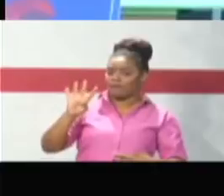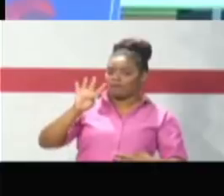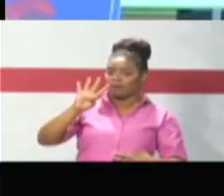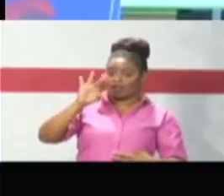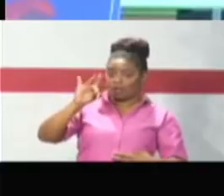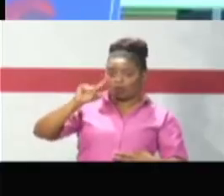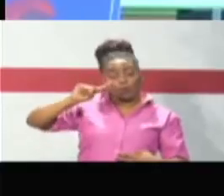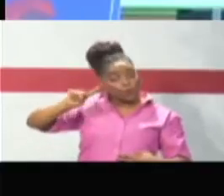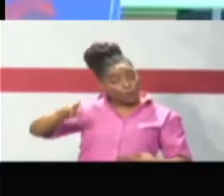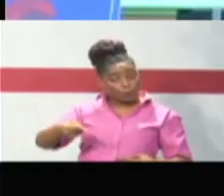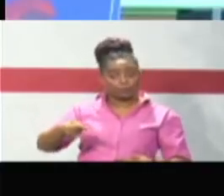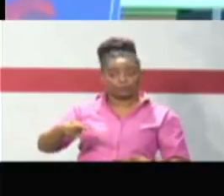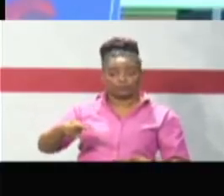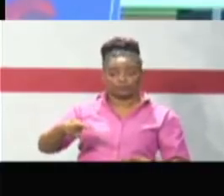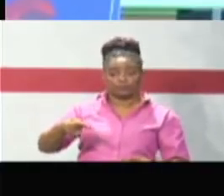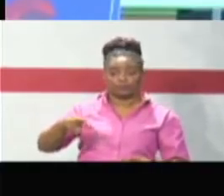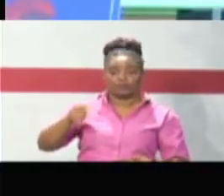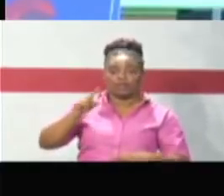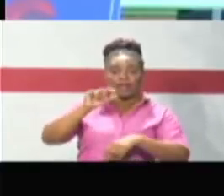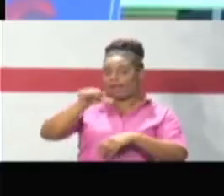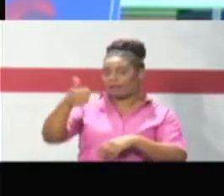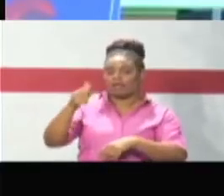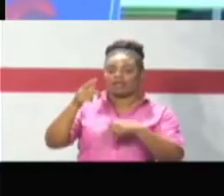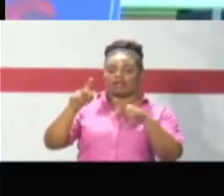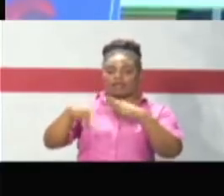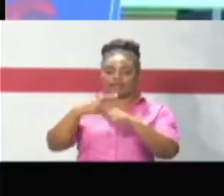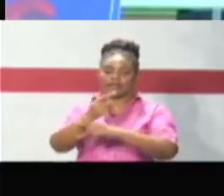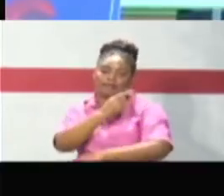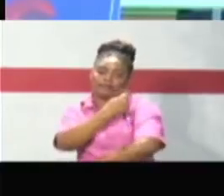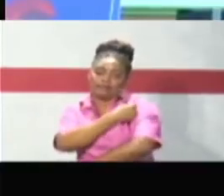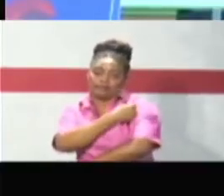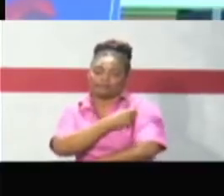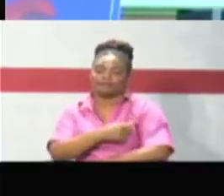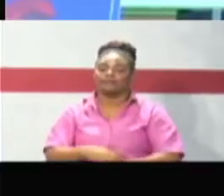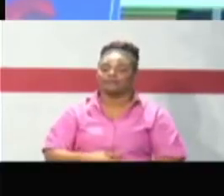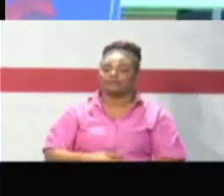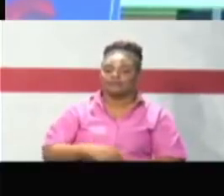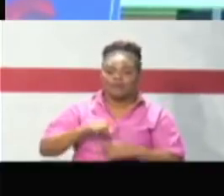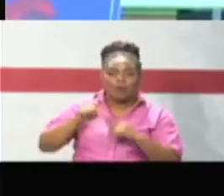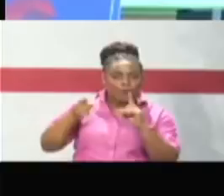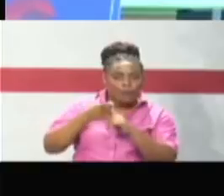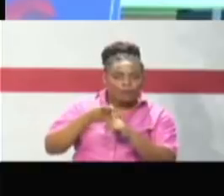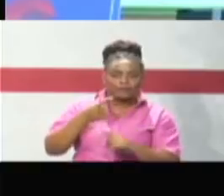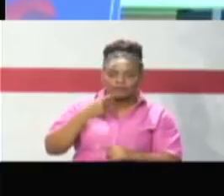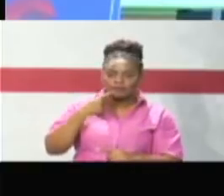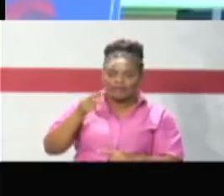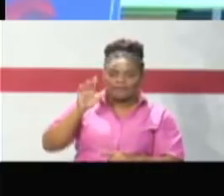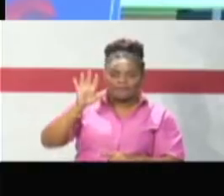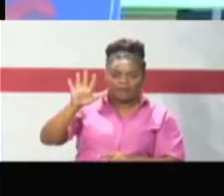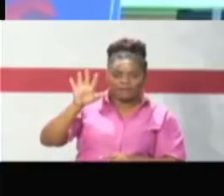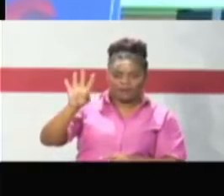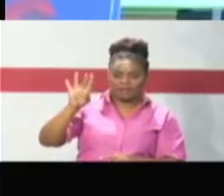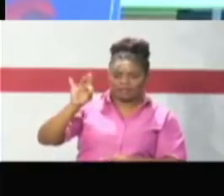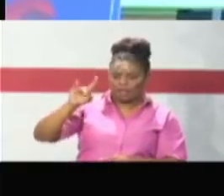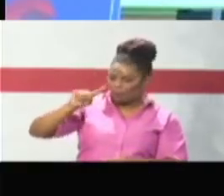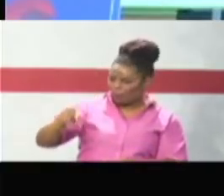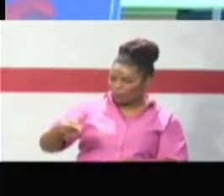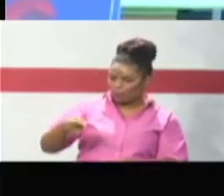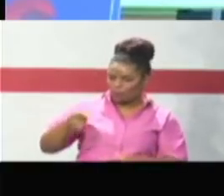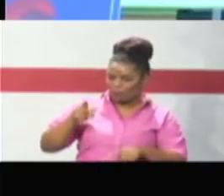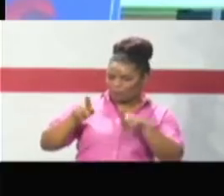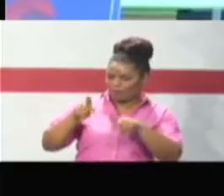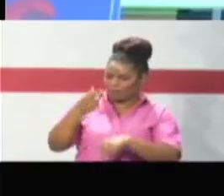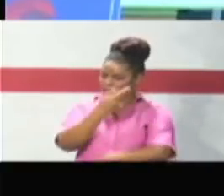448,000 of the 2 doses. Is it that when you give the 548 48,000 persons the